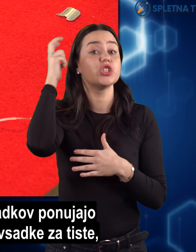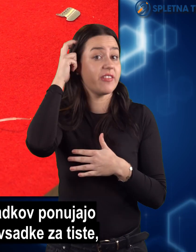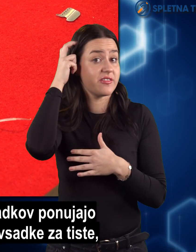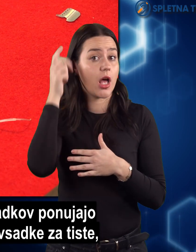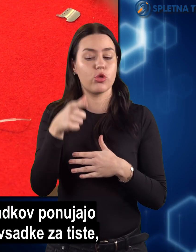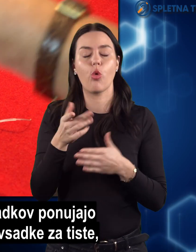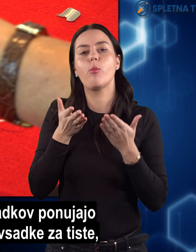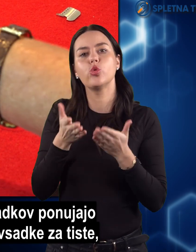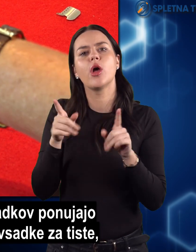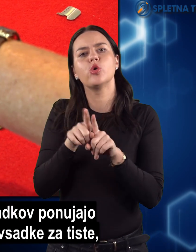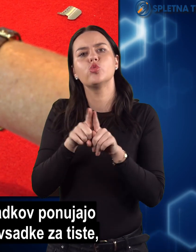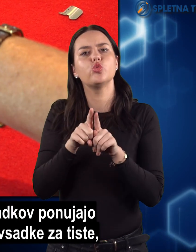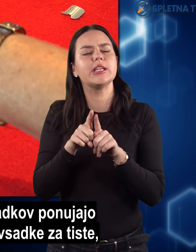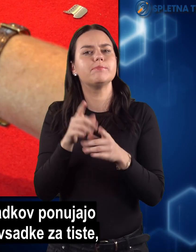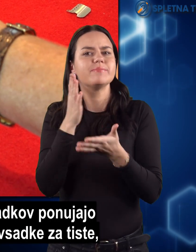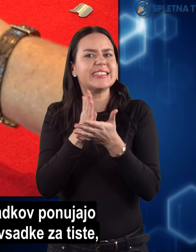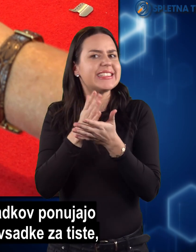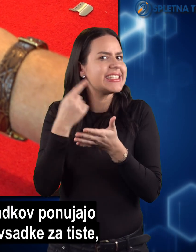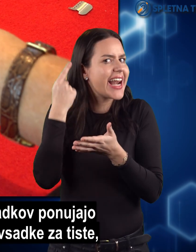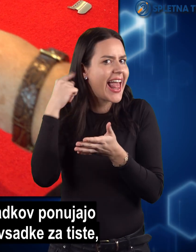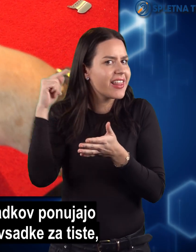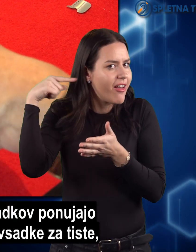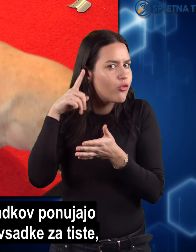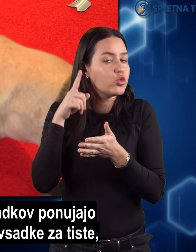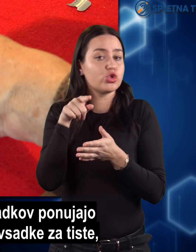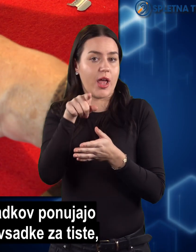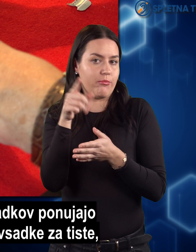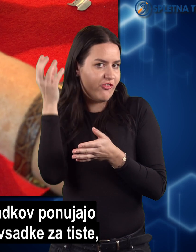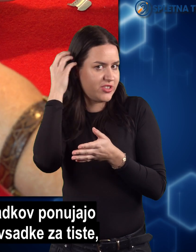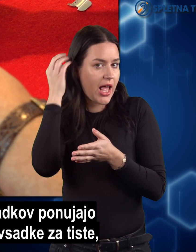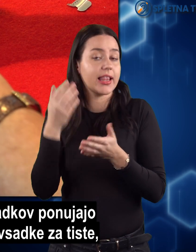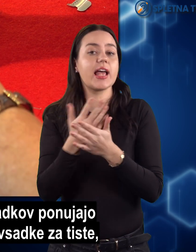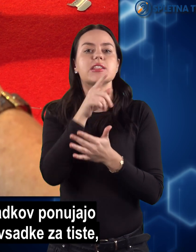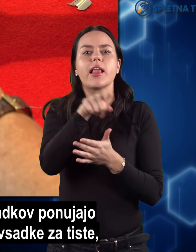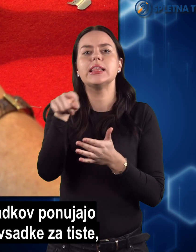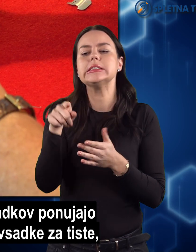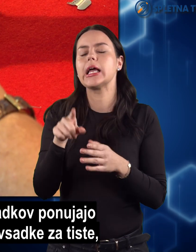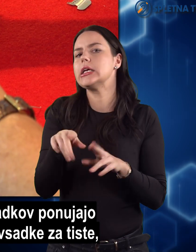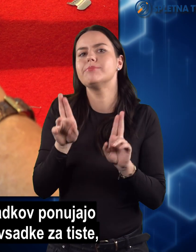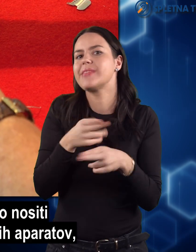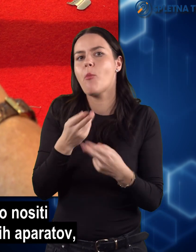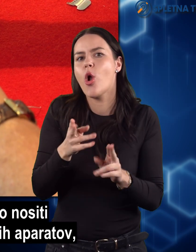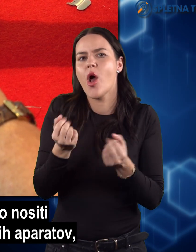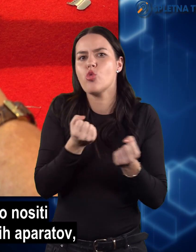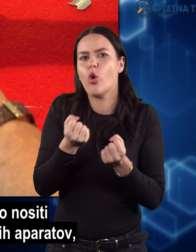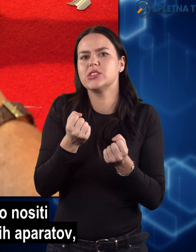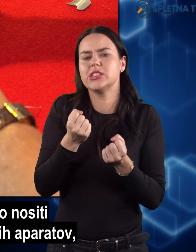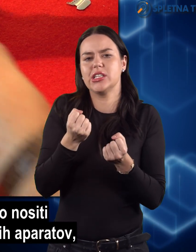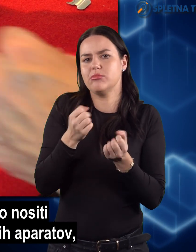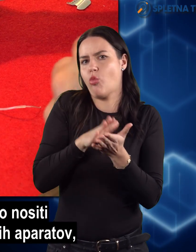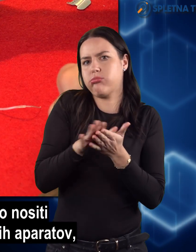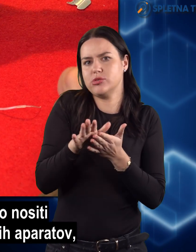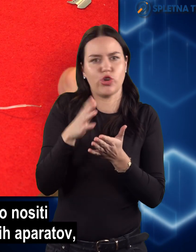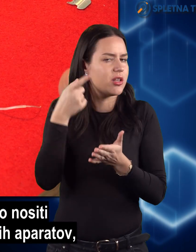Poleg polževih vsadkov ponujajo tudi srednje ušesne vsadke, za tiste, ki ne morejo nositi običajnih slušnih